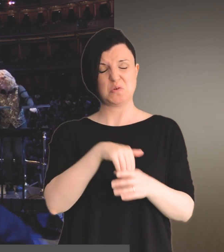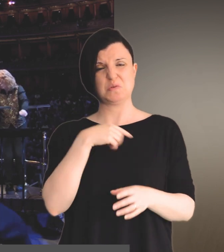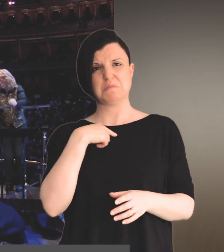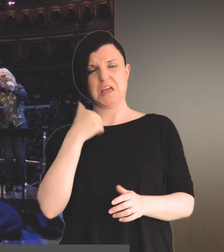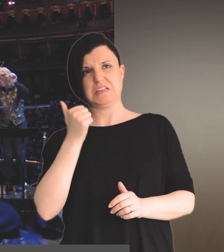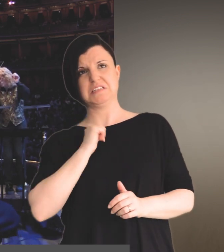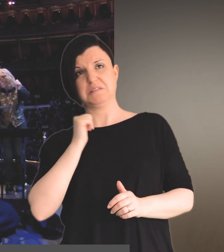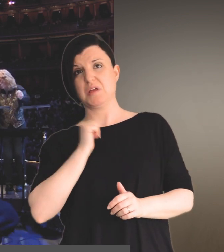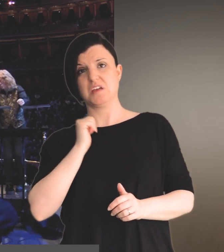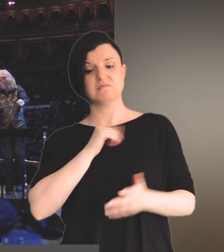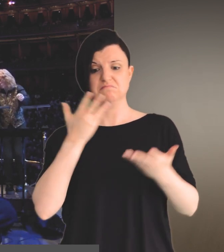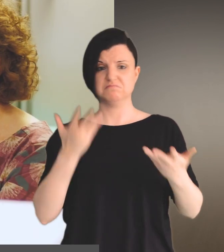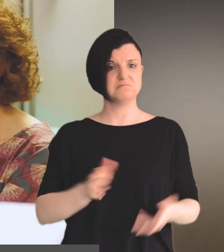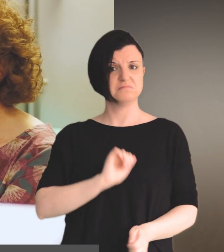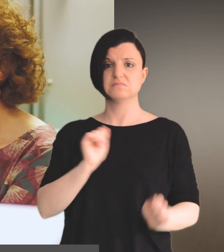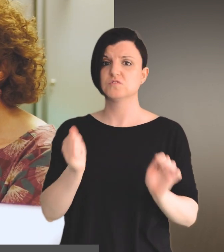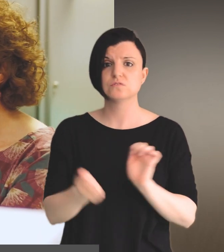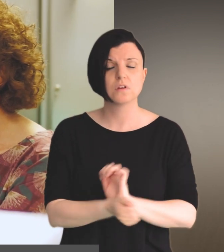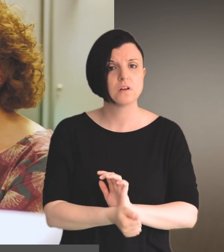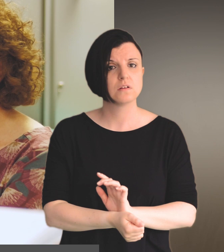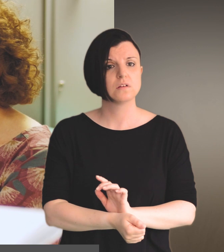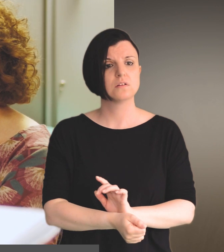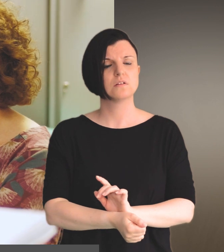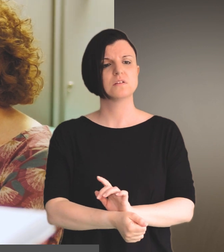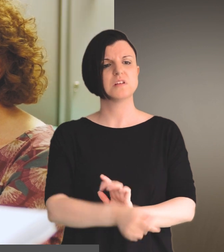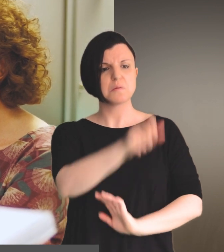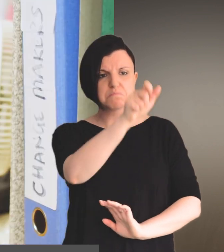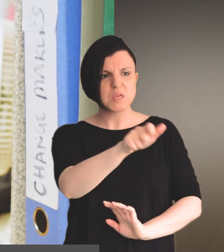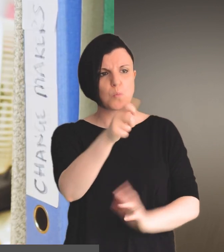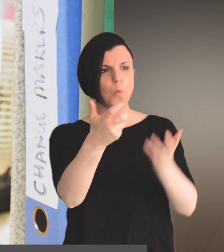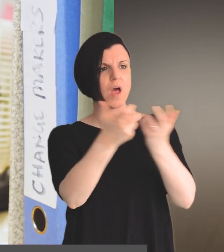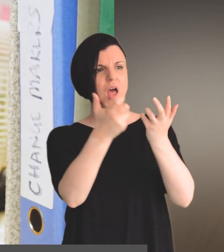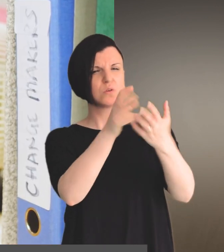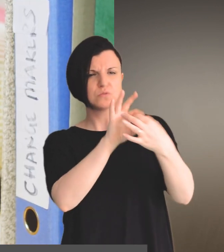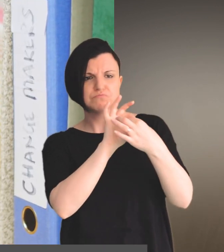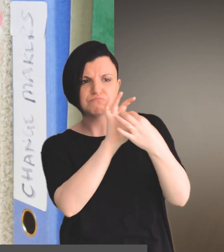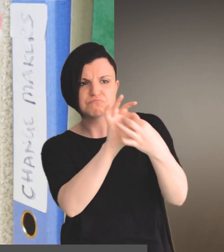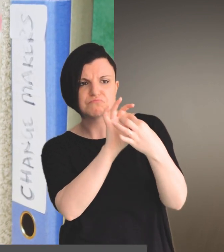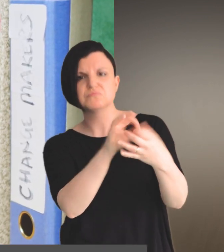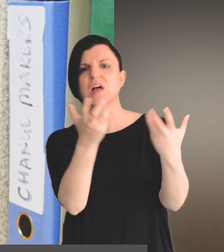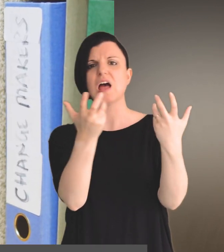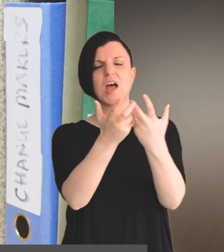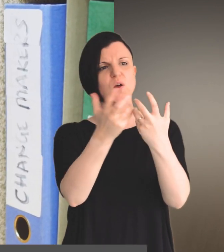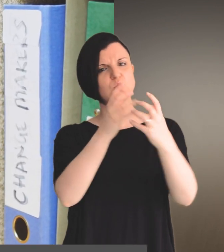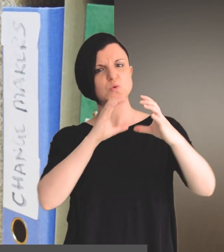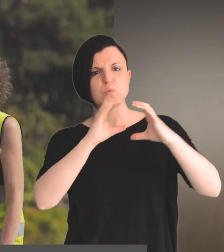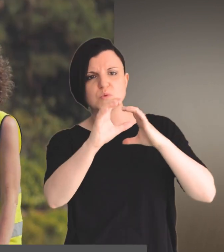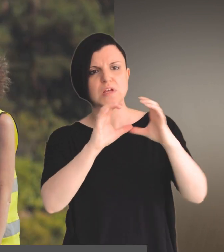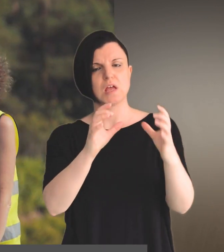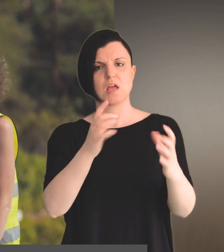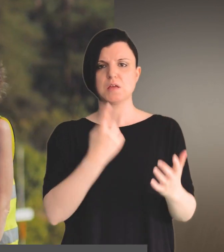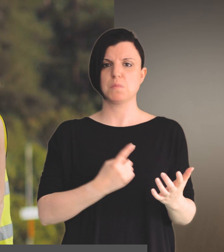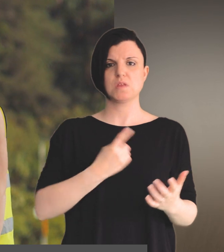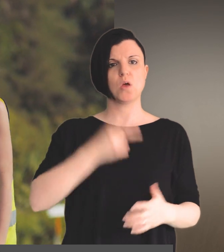over 20 years. About the way that you work with individuals, the way that you communicate yourself as an